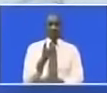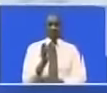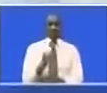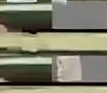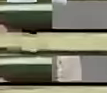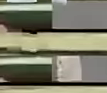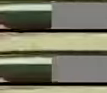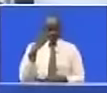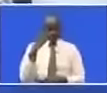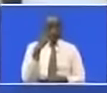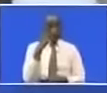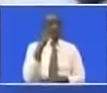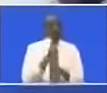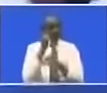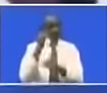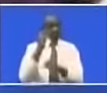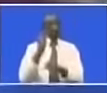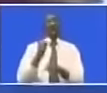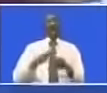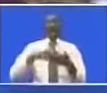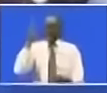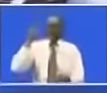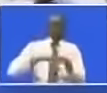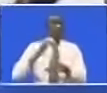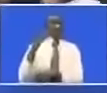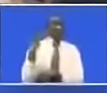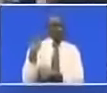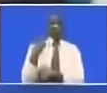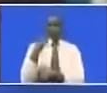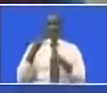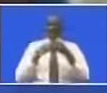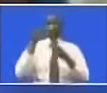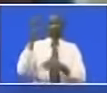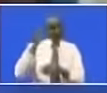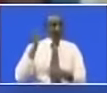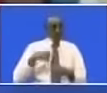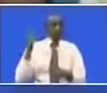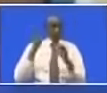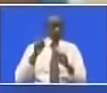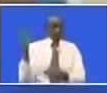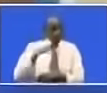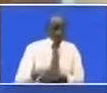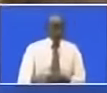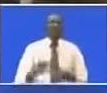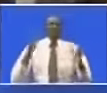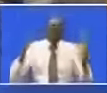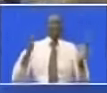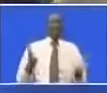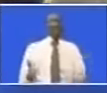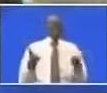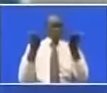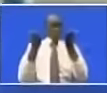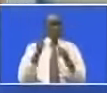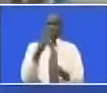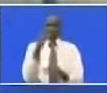The voters in poll, with research analysts expecting well over 80% turnout, a big improvement from the 2010